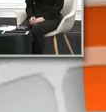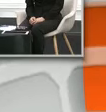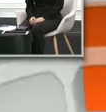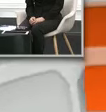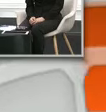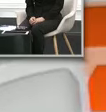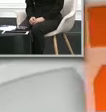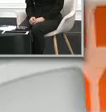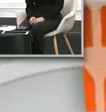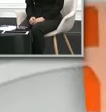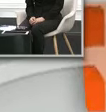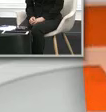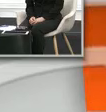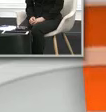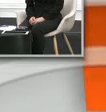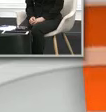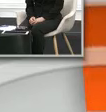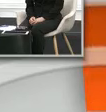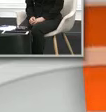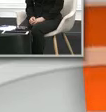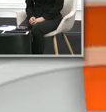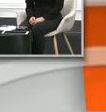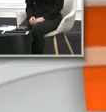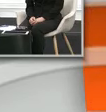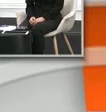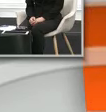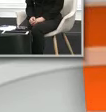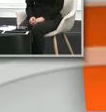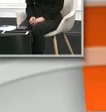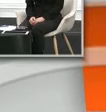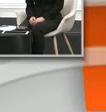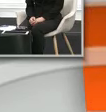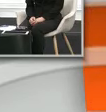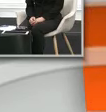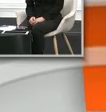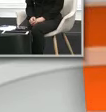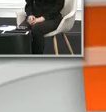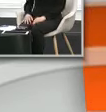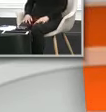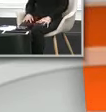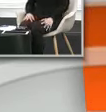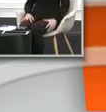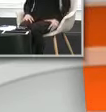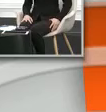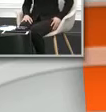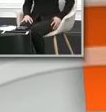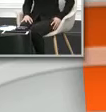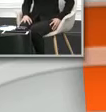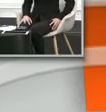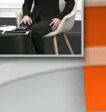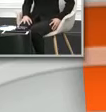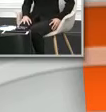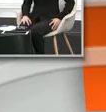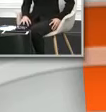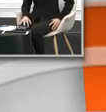incident during which Prayut threatened to have journalists who are critical of him executed,